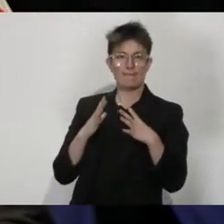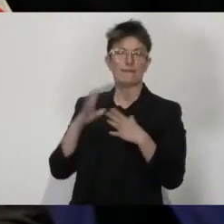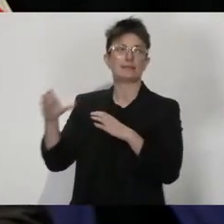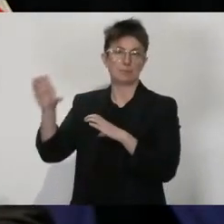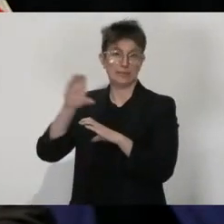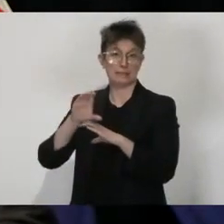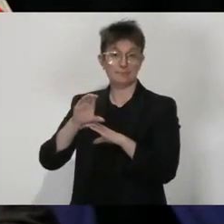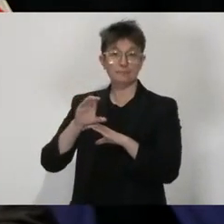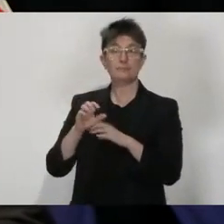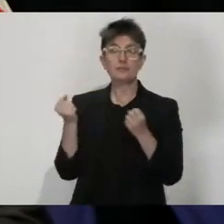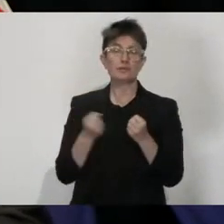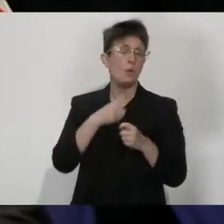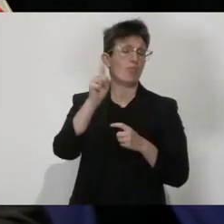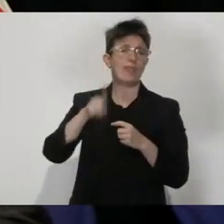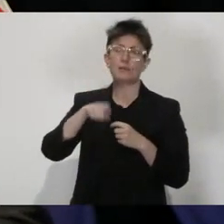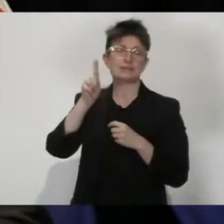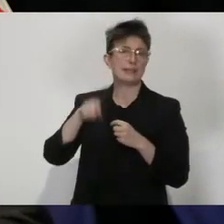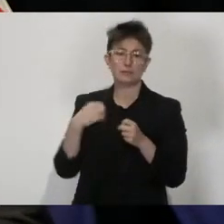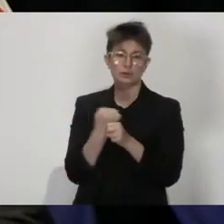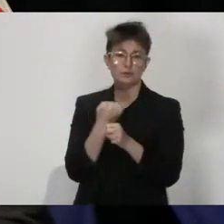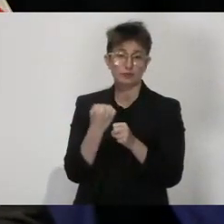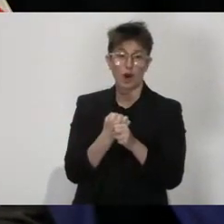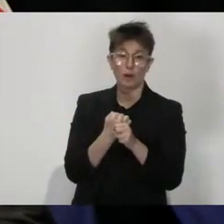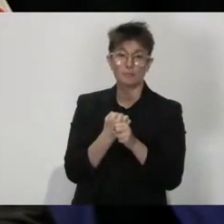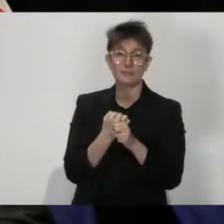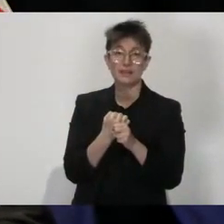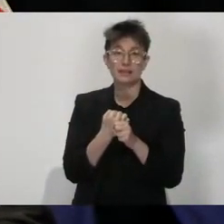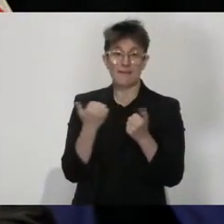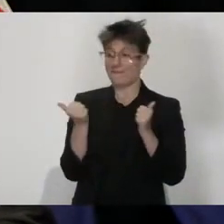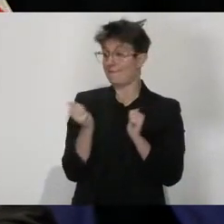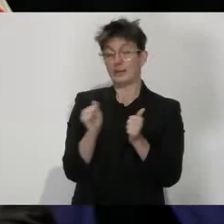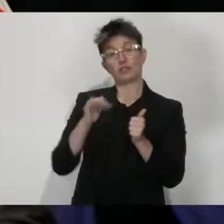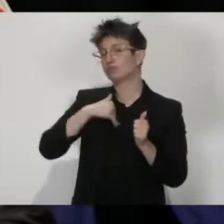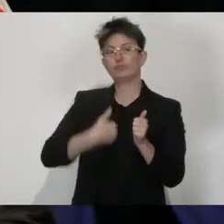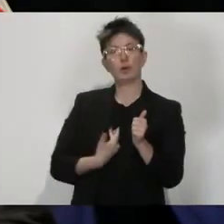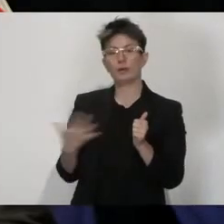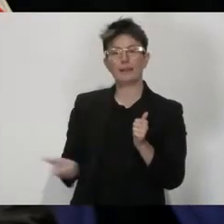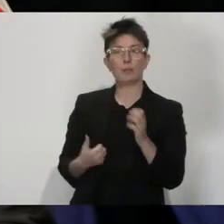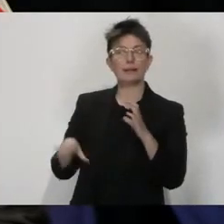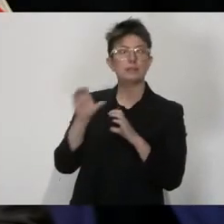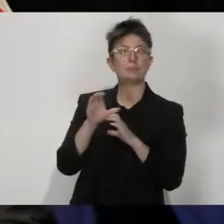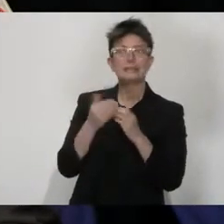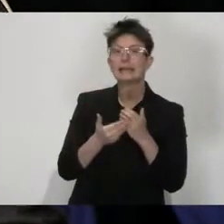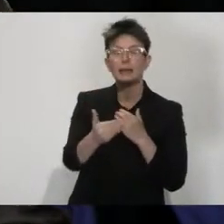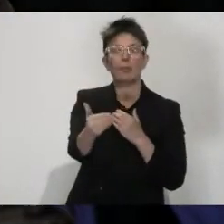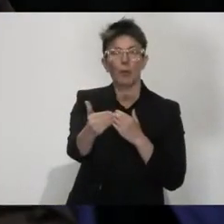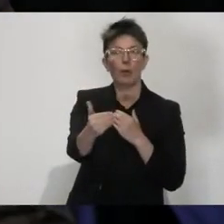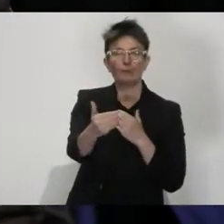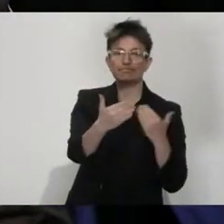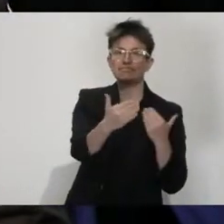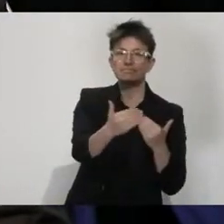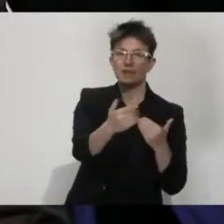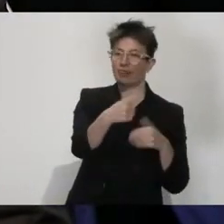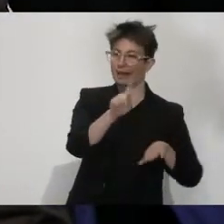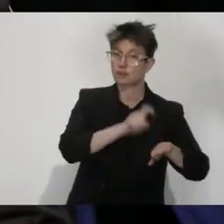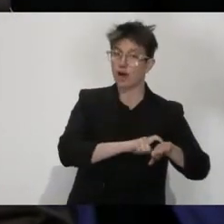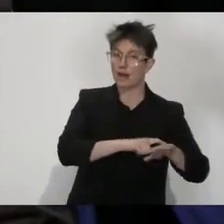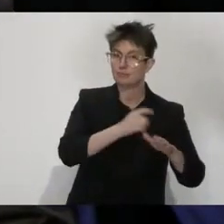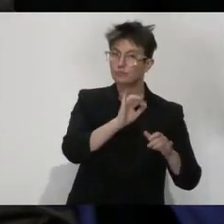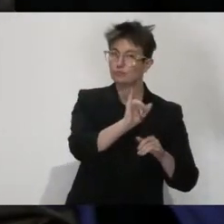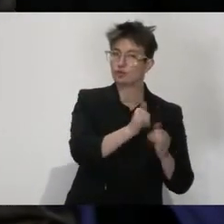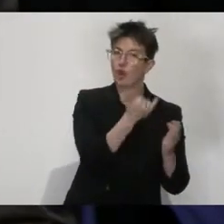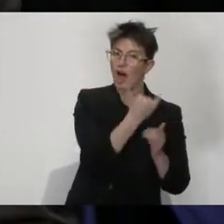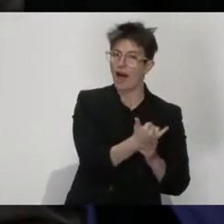325,426 jobs came off the wage subsidy between 5 August and 21 August, but only 6,103